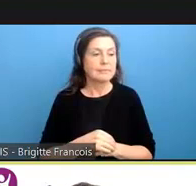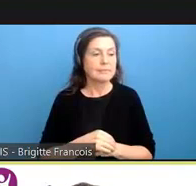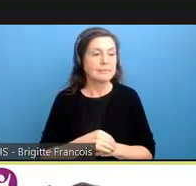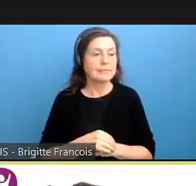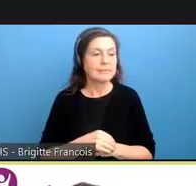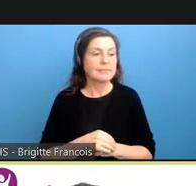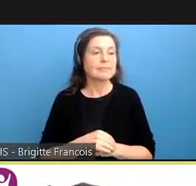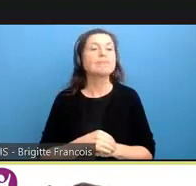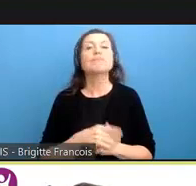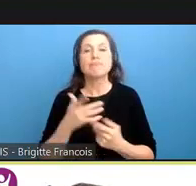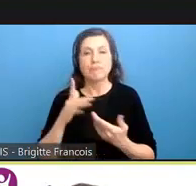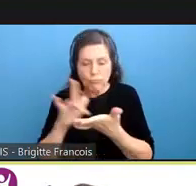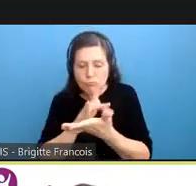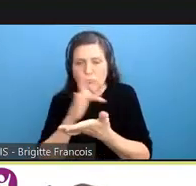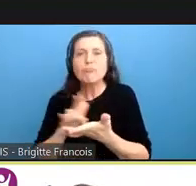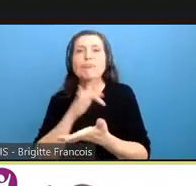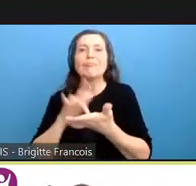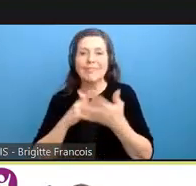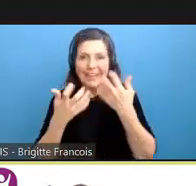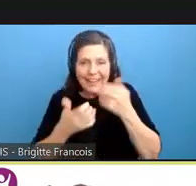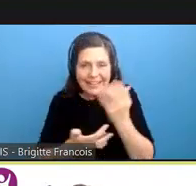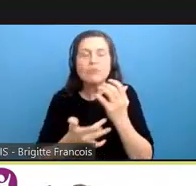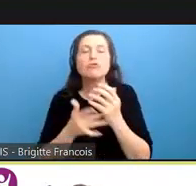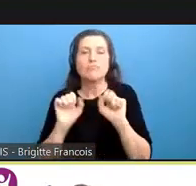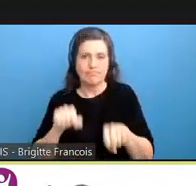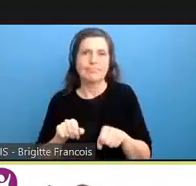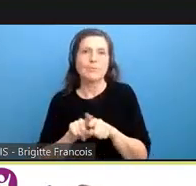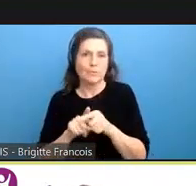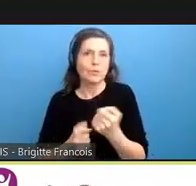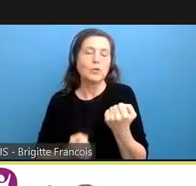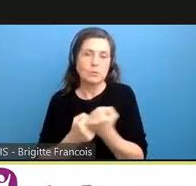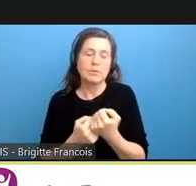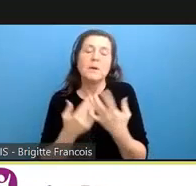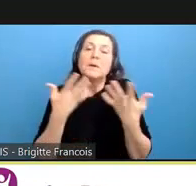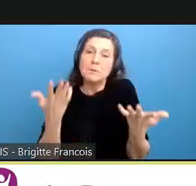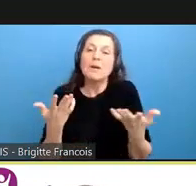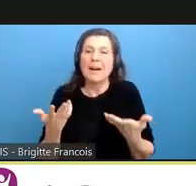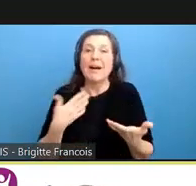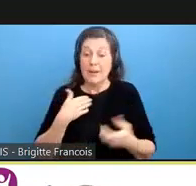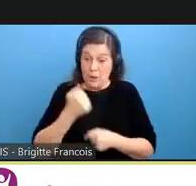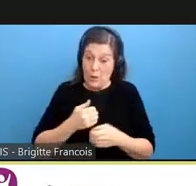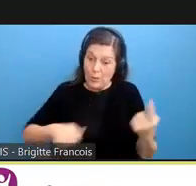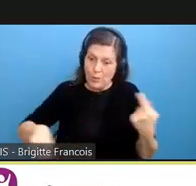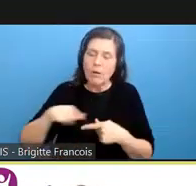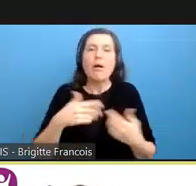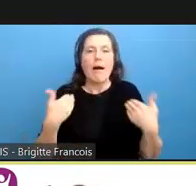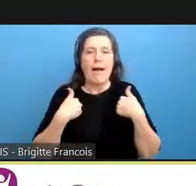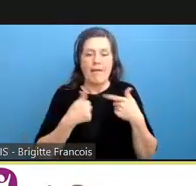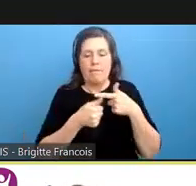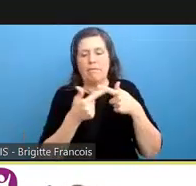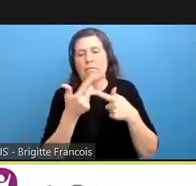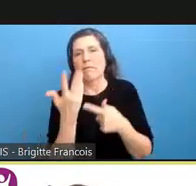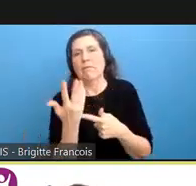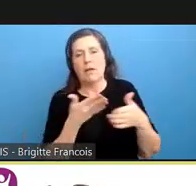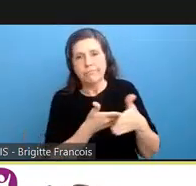partially something that is there's a major barrier in many of the spaces that we work in. So I